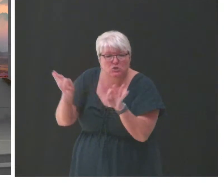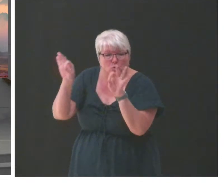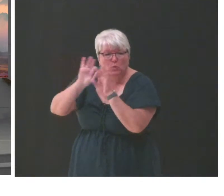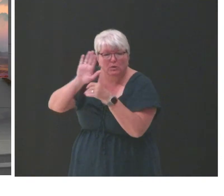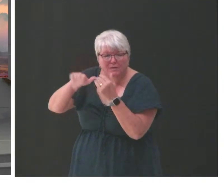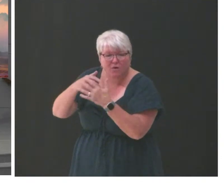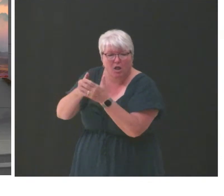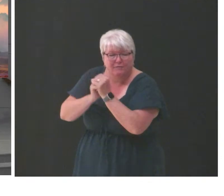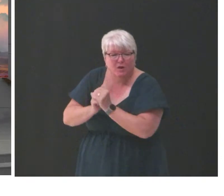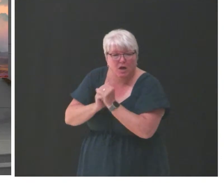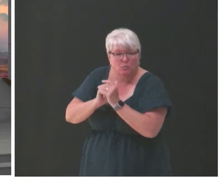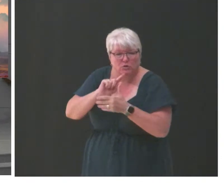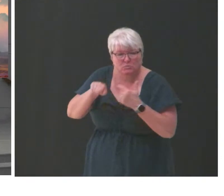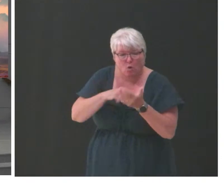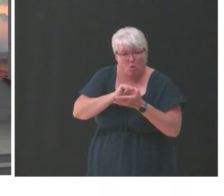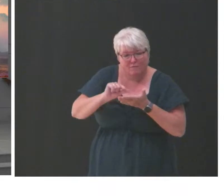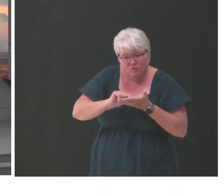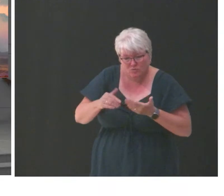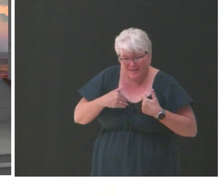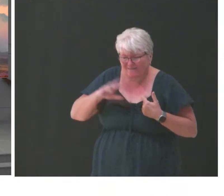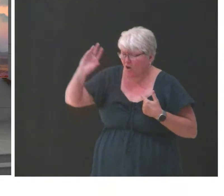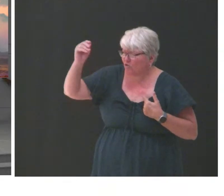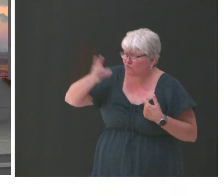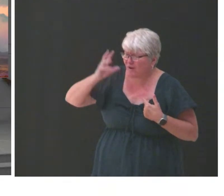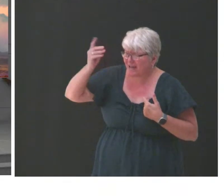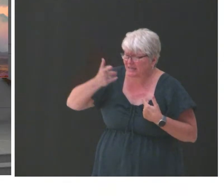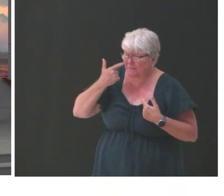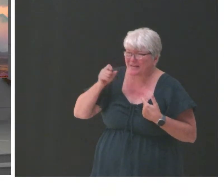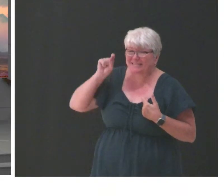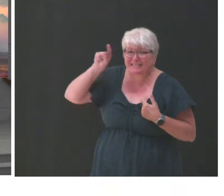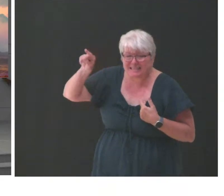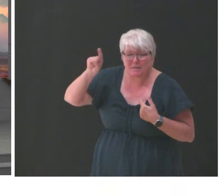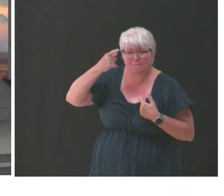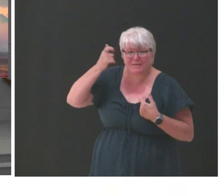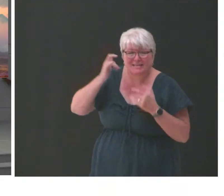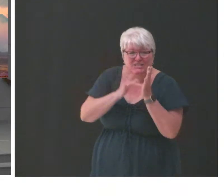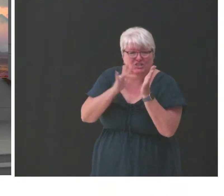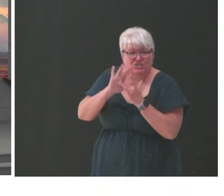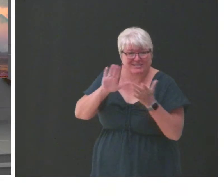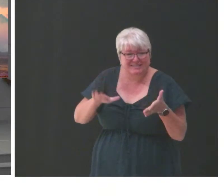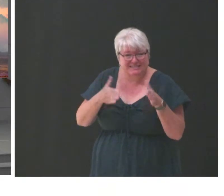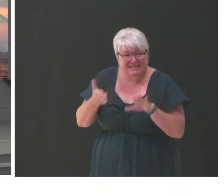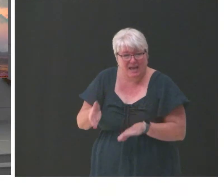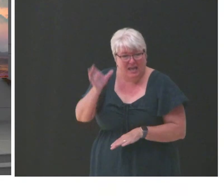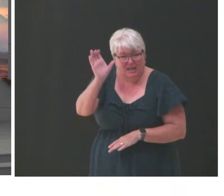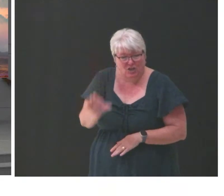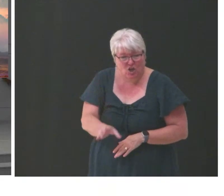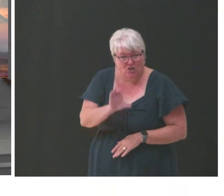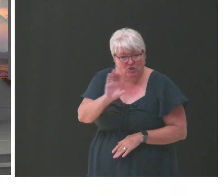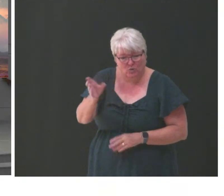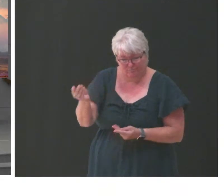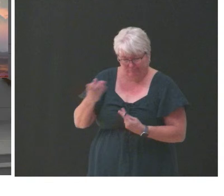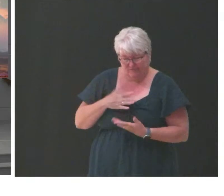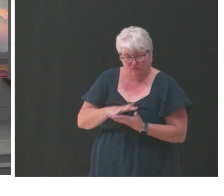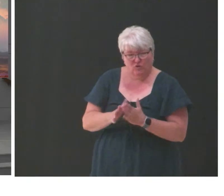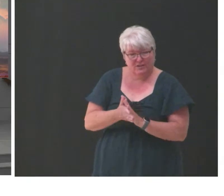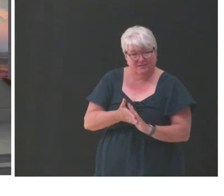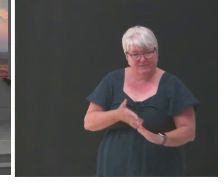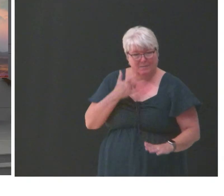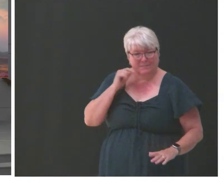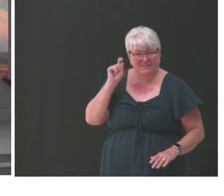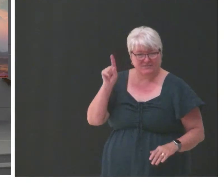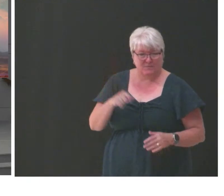worship. And all the mercy that we have and all the grace we have is because of him and because of Jesus dying on the cross, and that we're forgiven because of